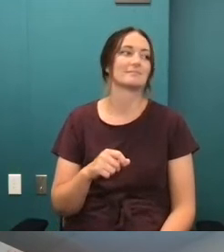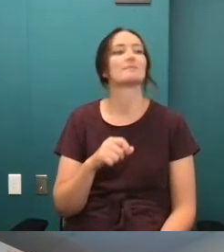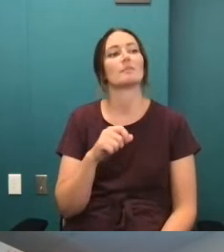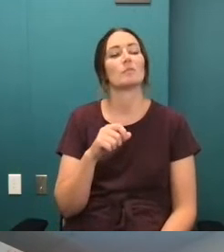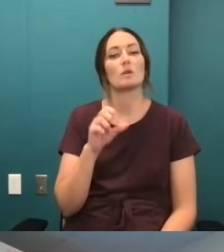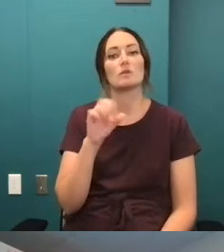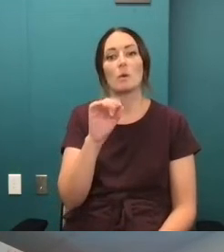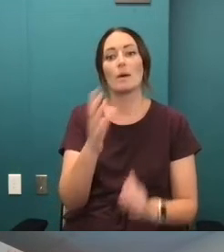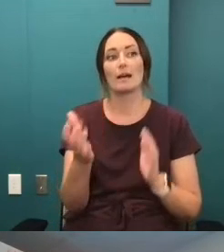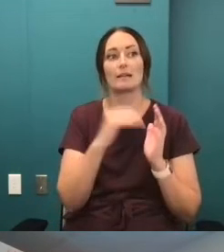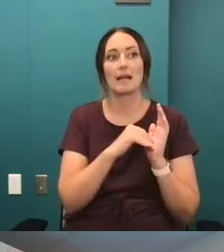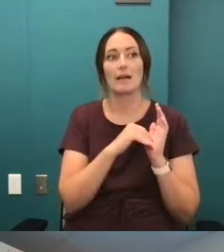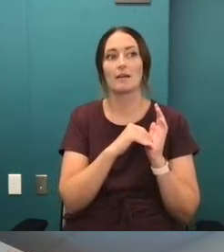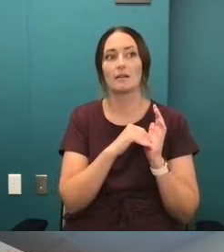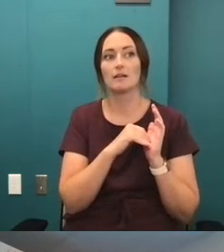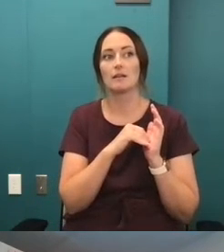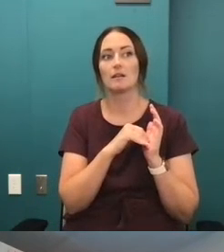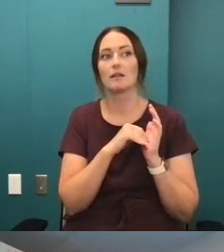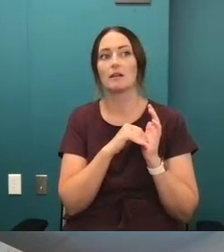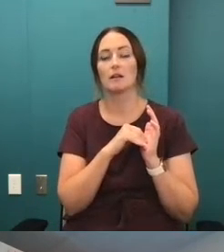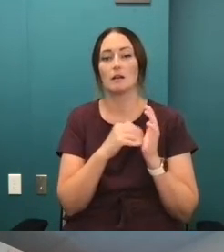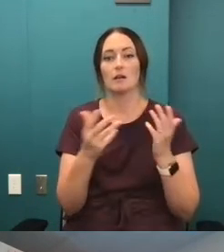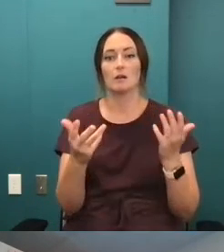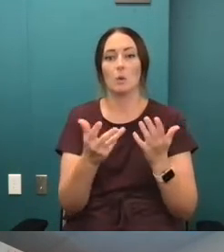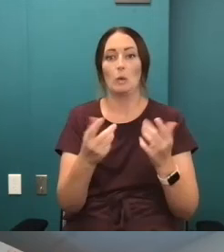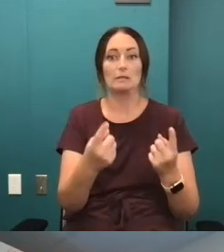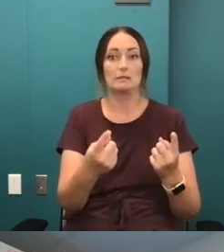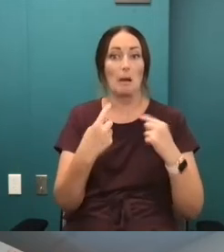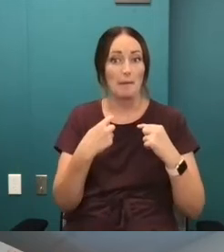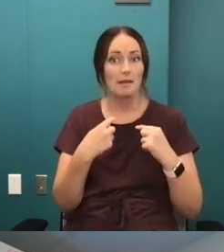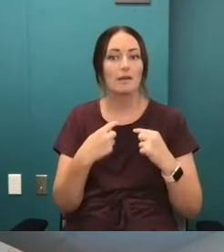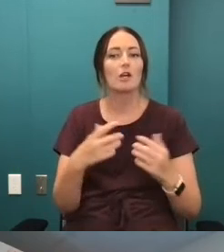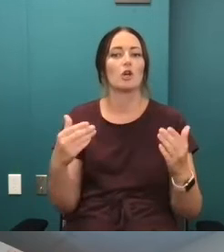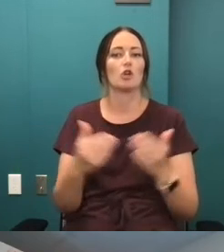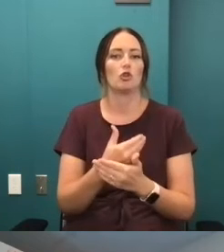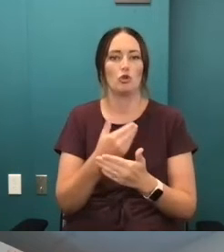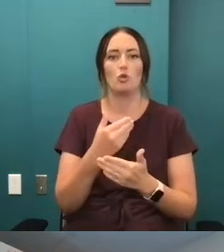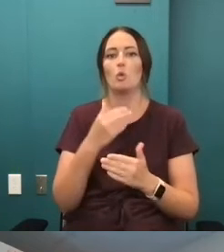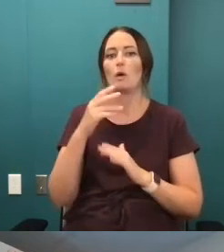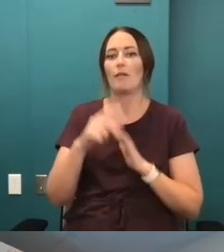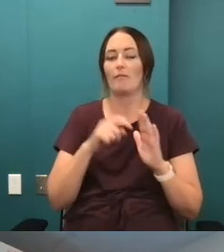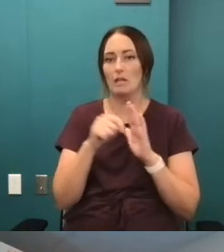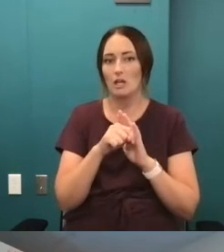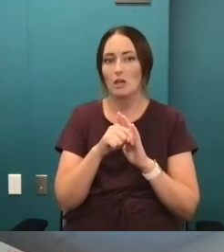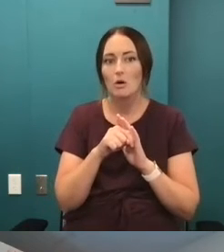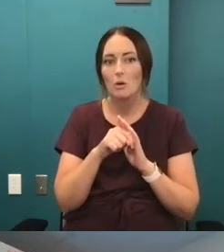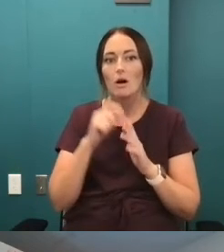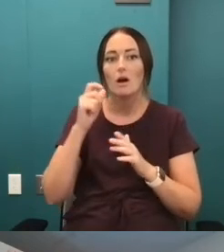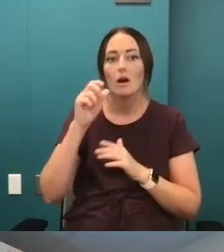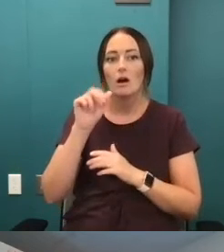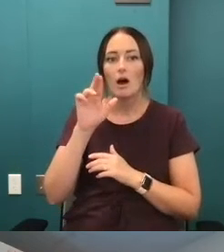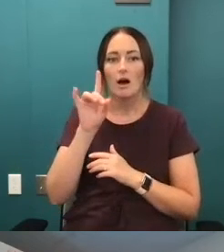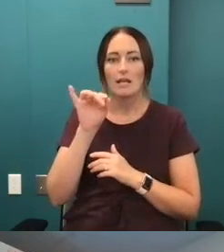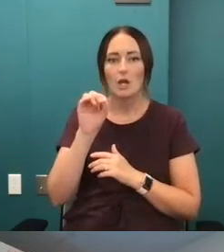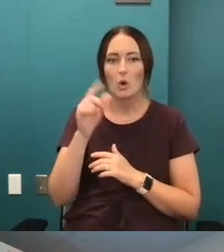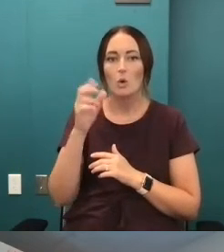So again, what's coming is new video otoscopy, scan tympanograms, audiograms, everything that can be